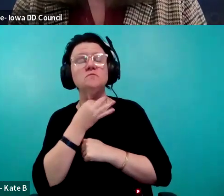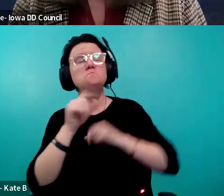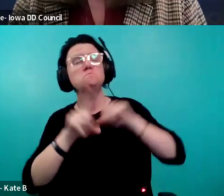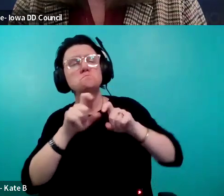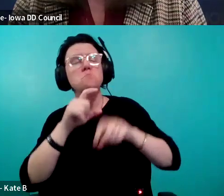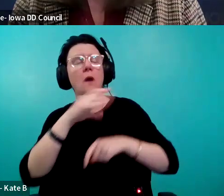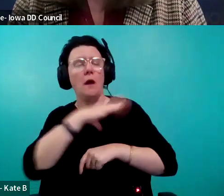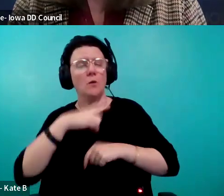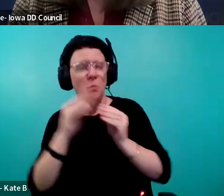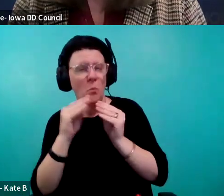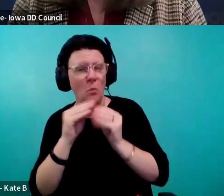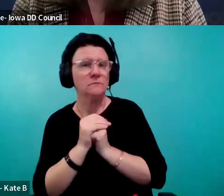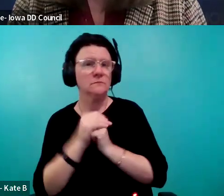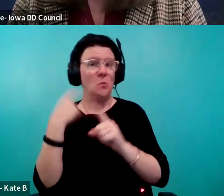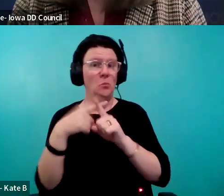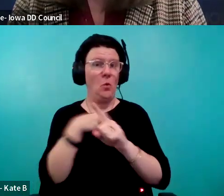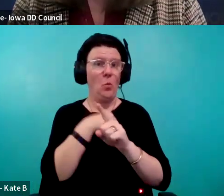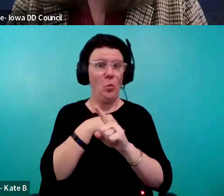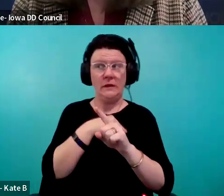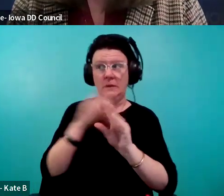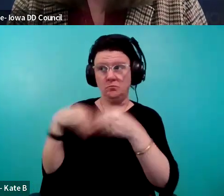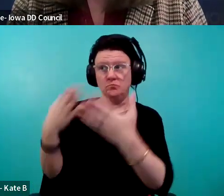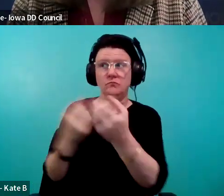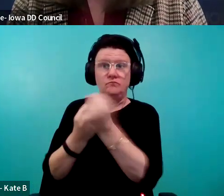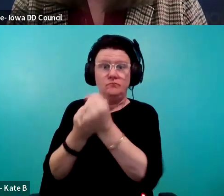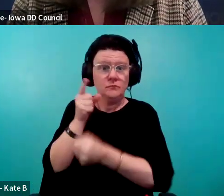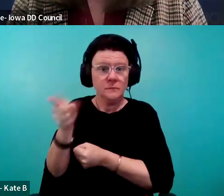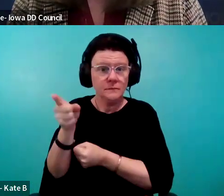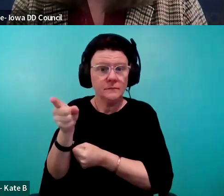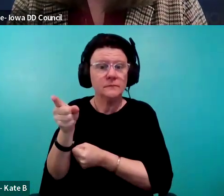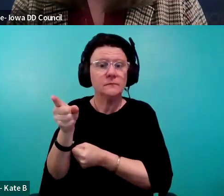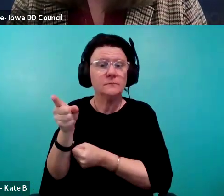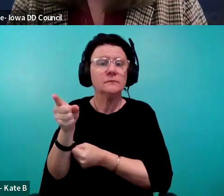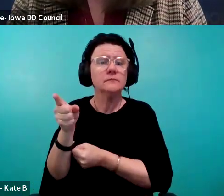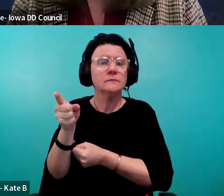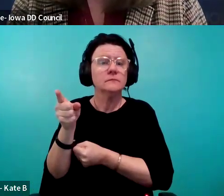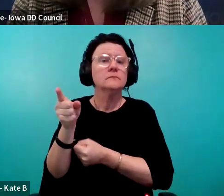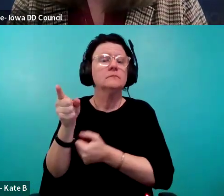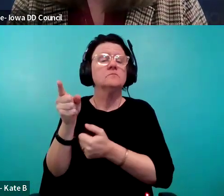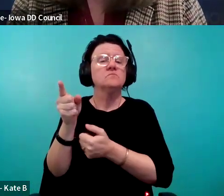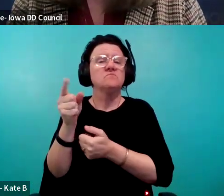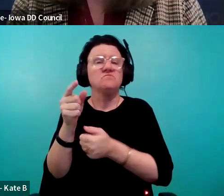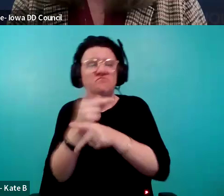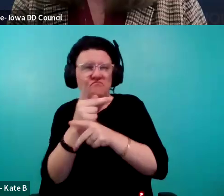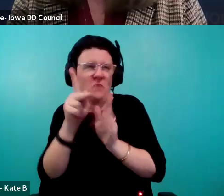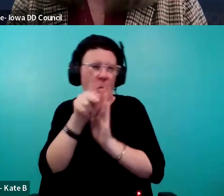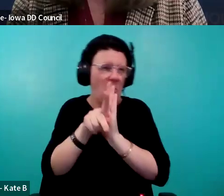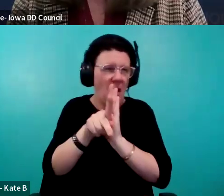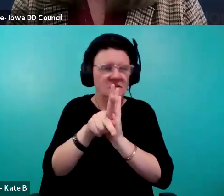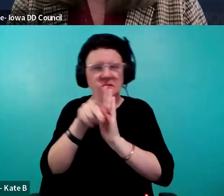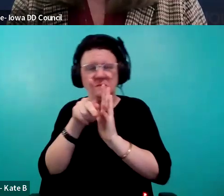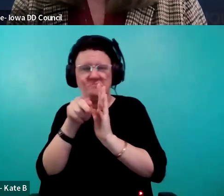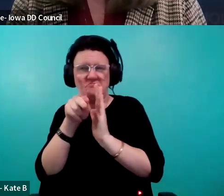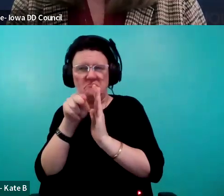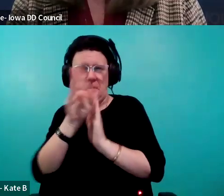Council does, and more importantly, what we can do to help you as you navigate through bills and policies that might be affecting people with